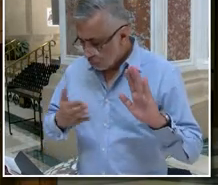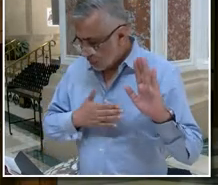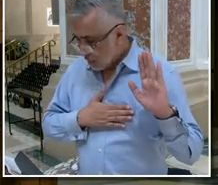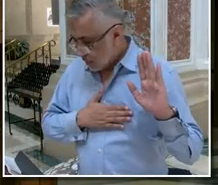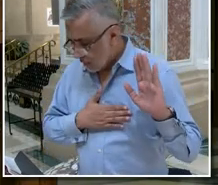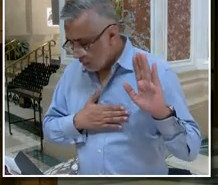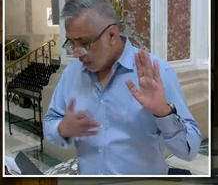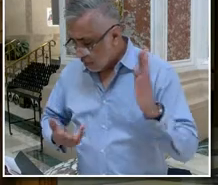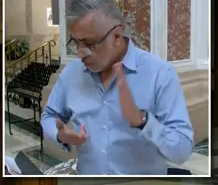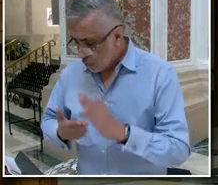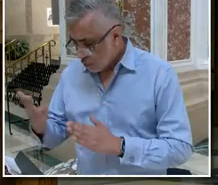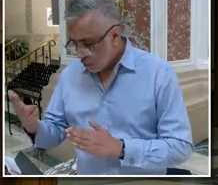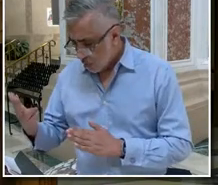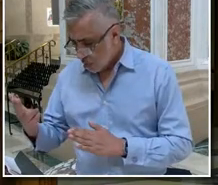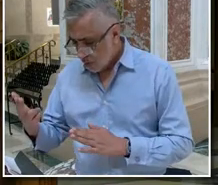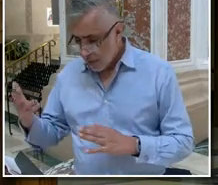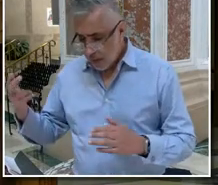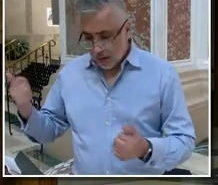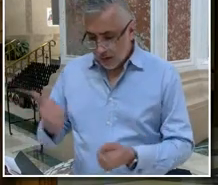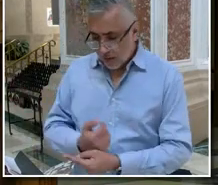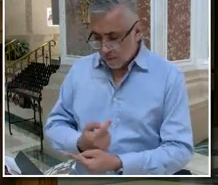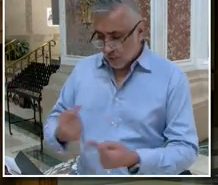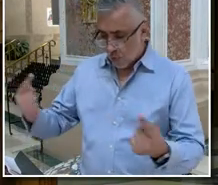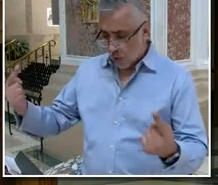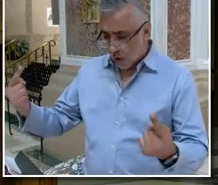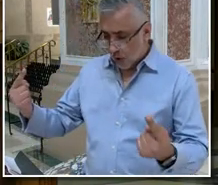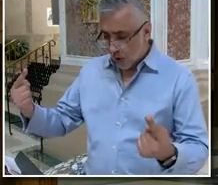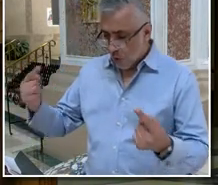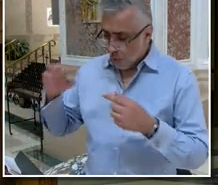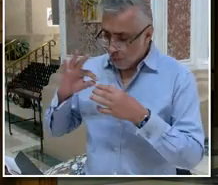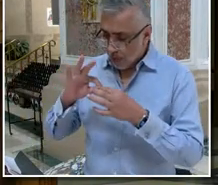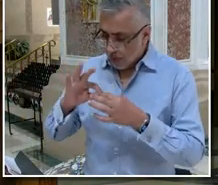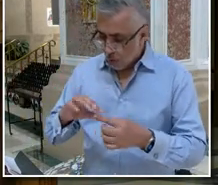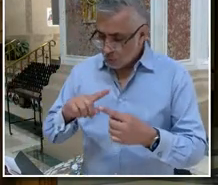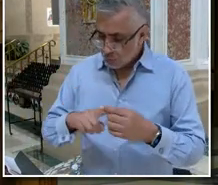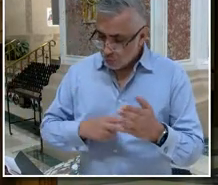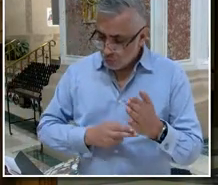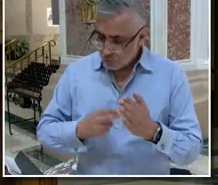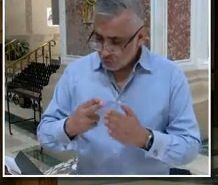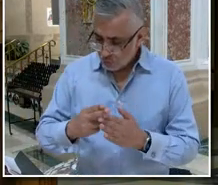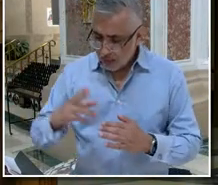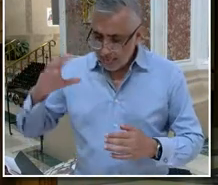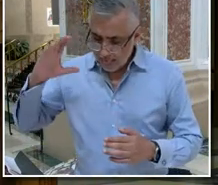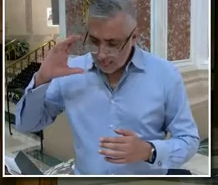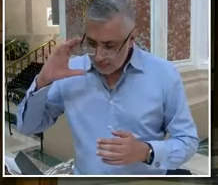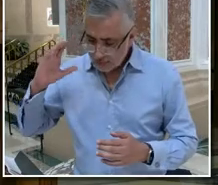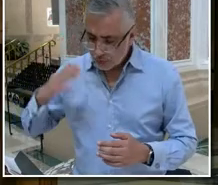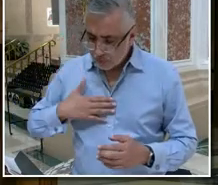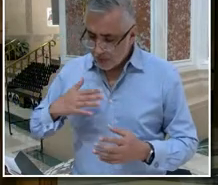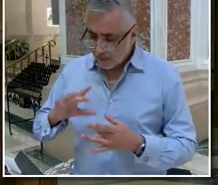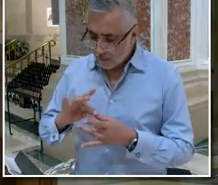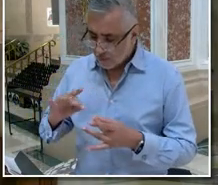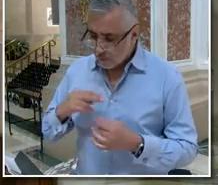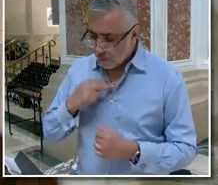the truth. Everyone who belongs to the truth listens to my